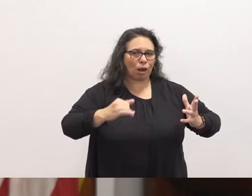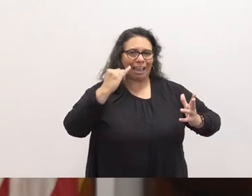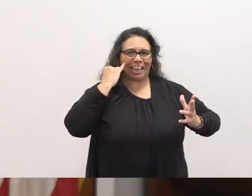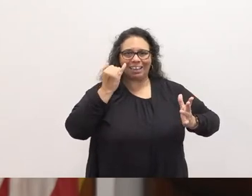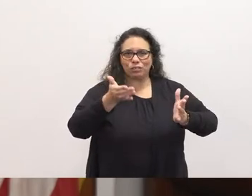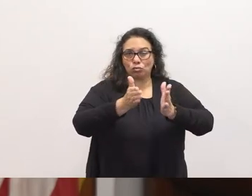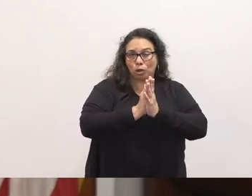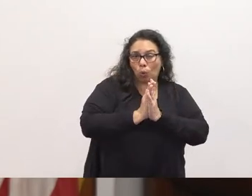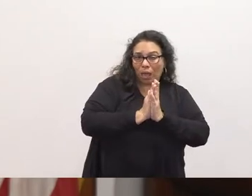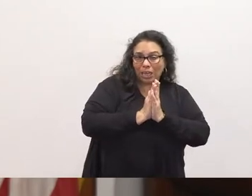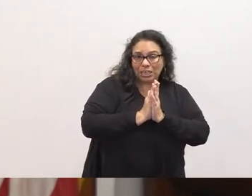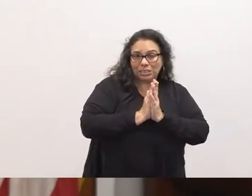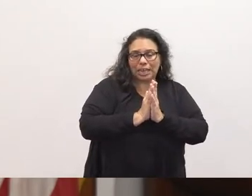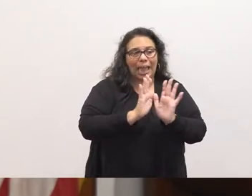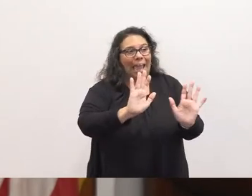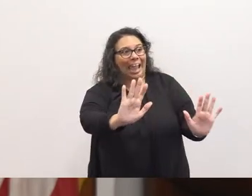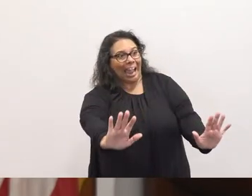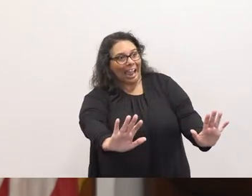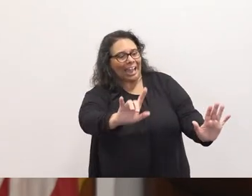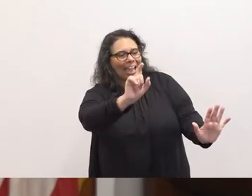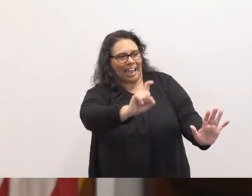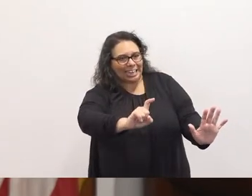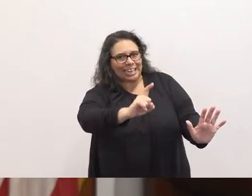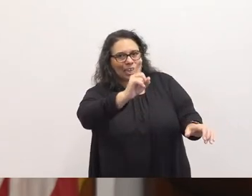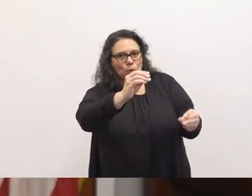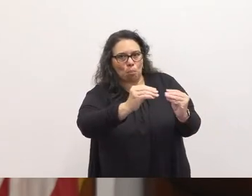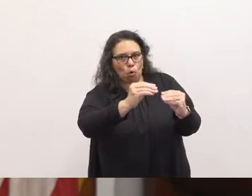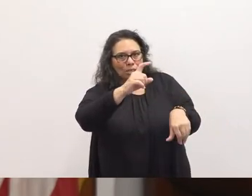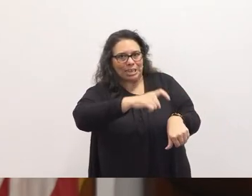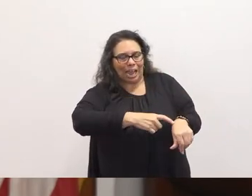request is, hey, we need more time to review the